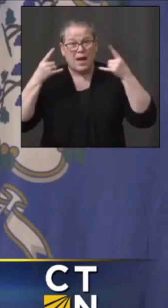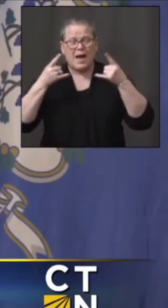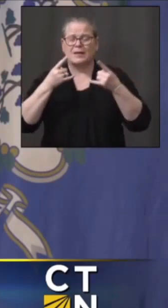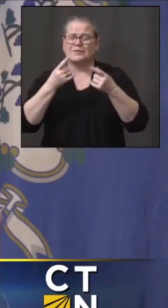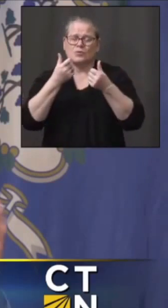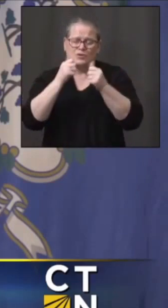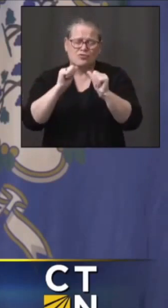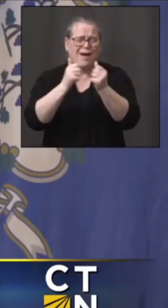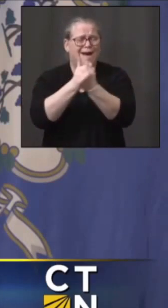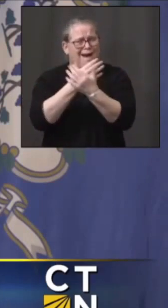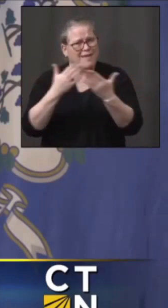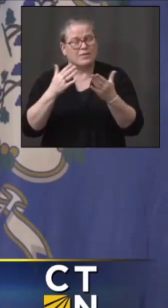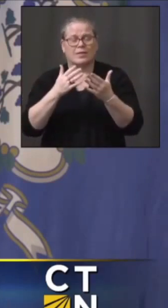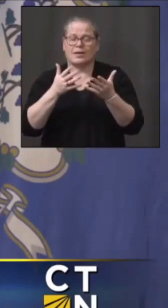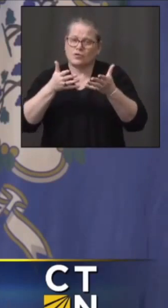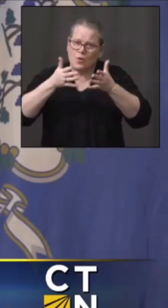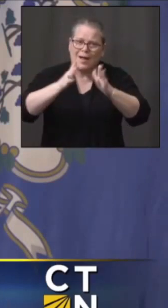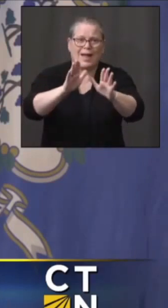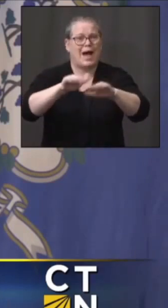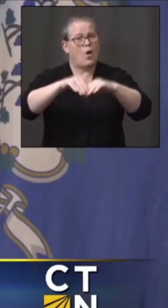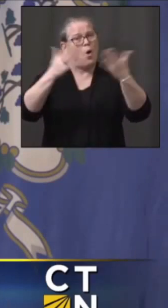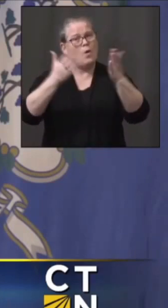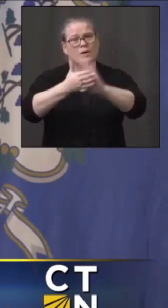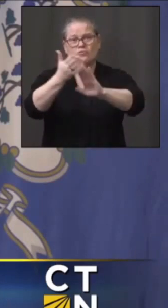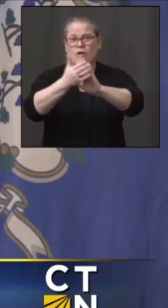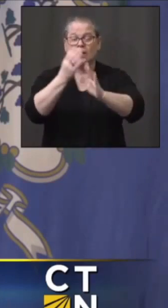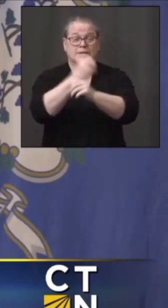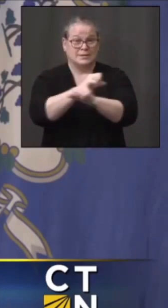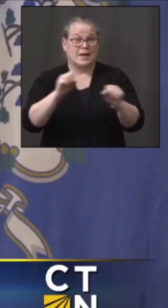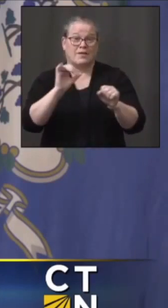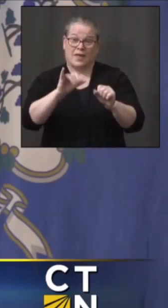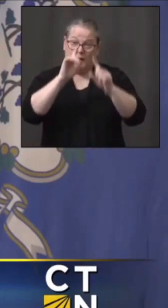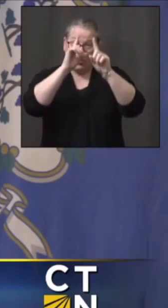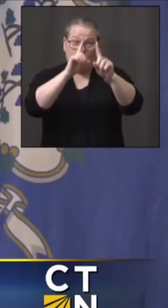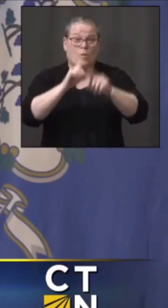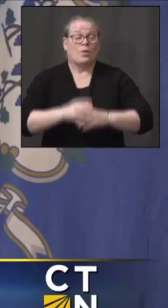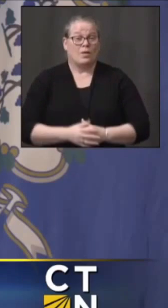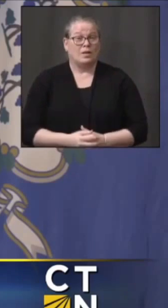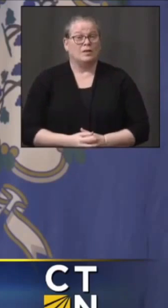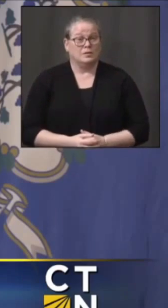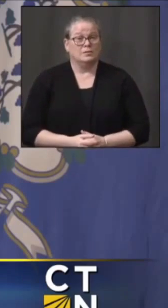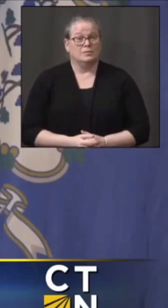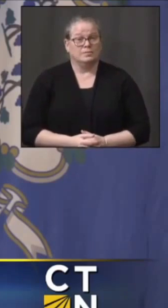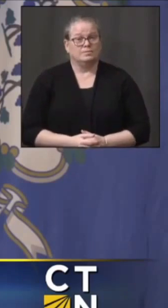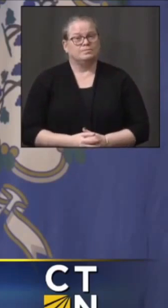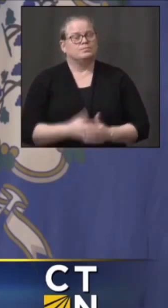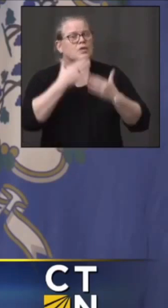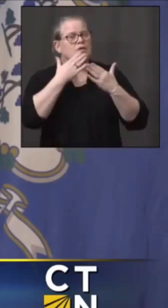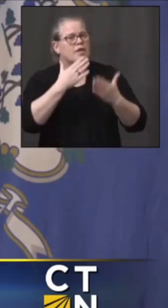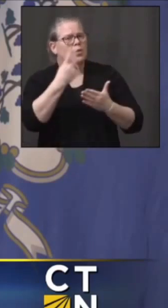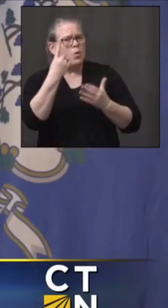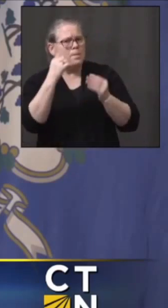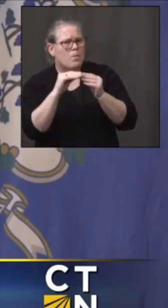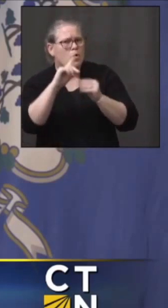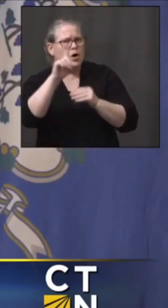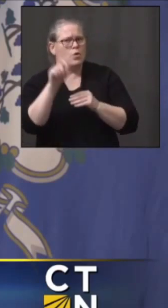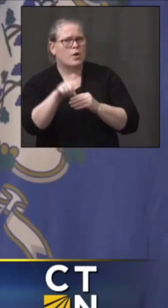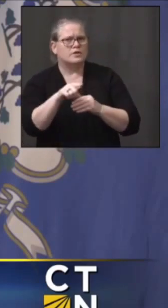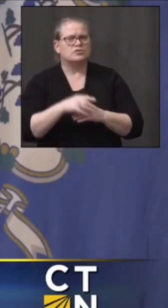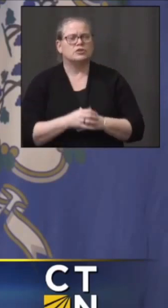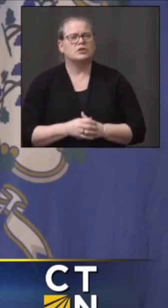we can to keep these places open safely. Thanks. And then one more. Is the drop